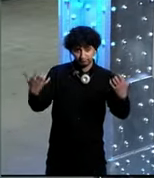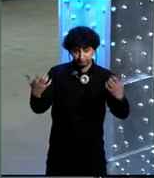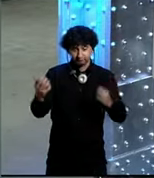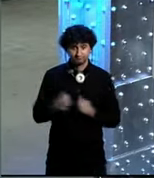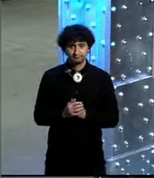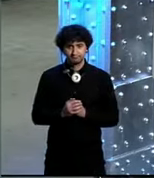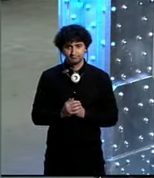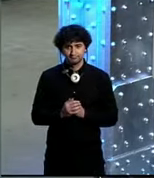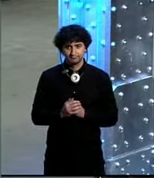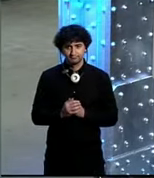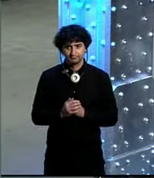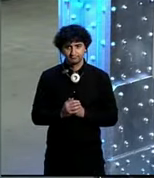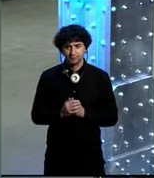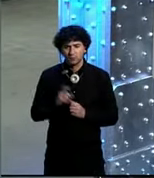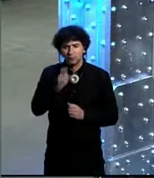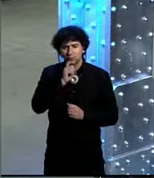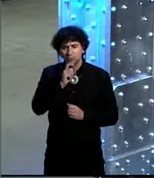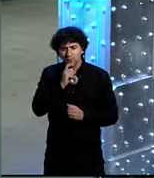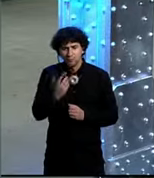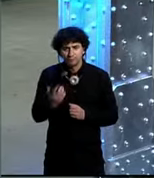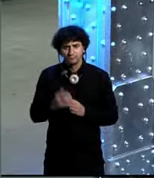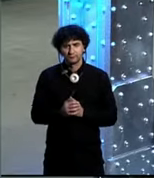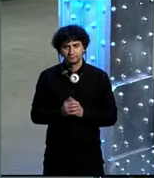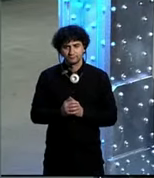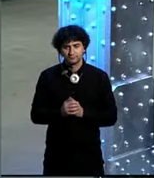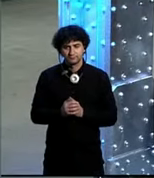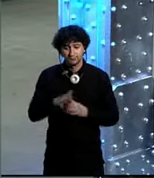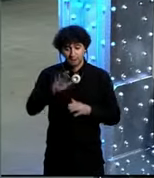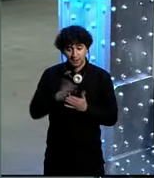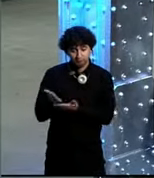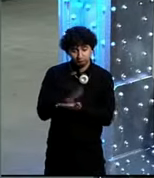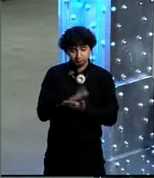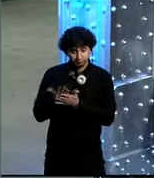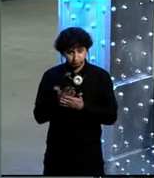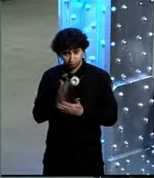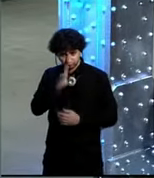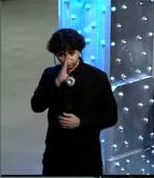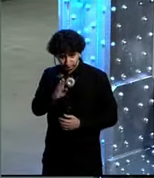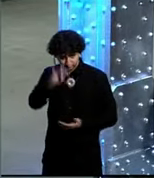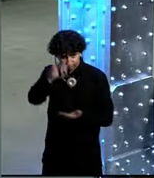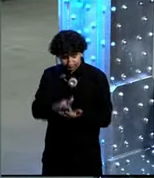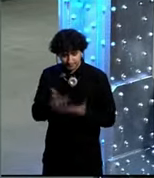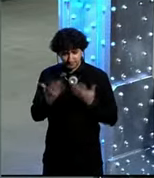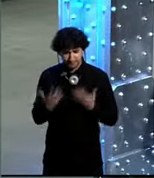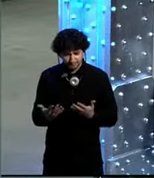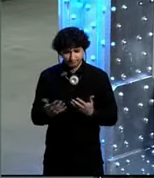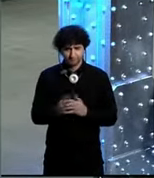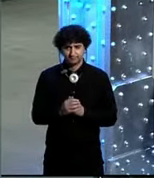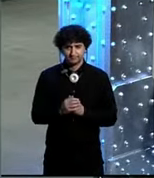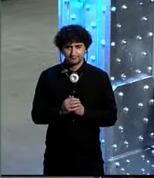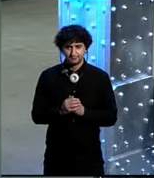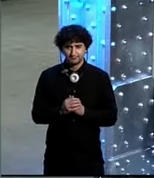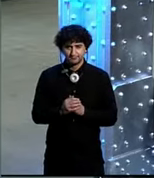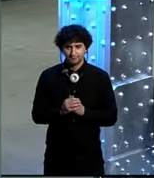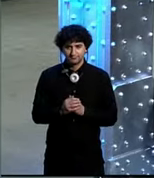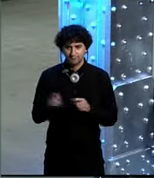devices intended for interaction and used for interaction, but even more filled with the devices not intended for interaction, and how you still